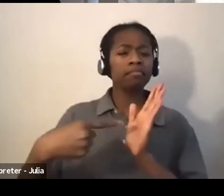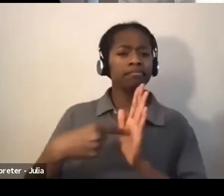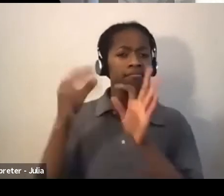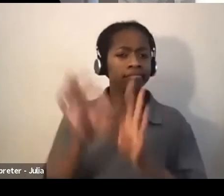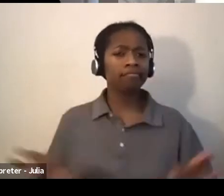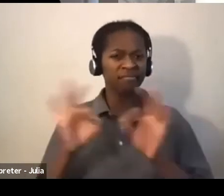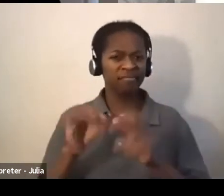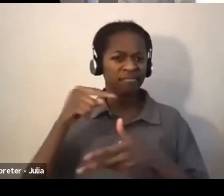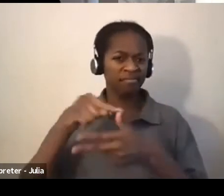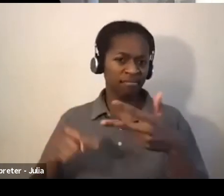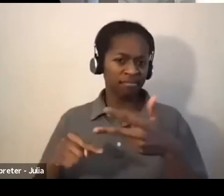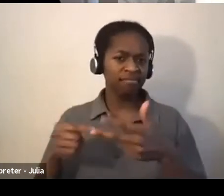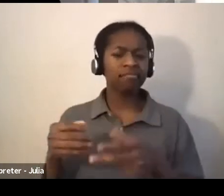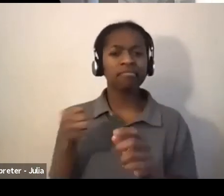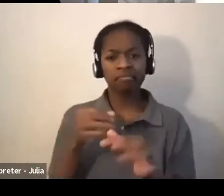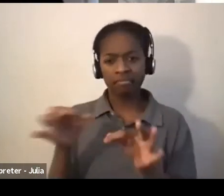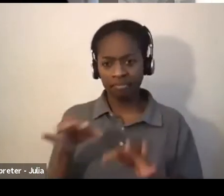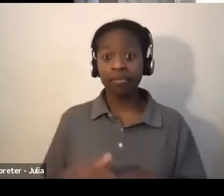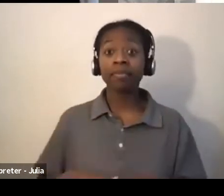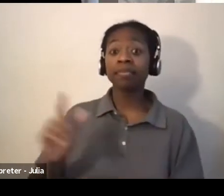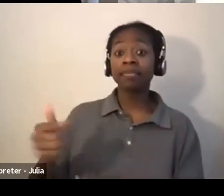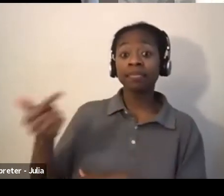matters to you. So let's start with you, Tyler.